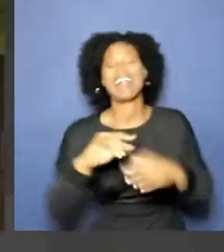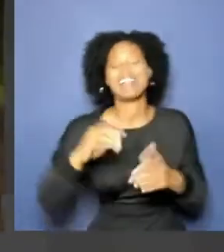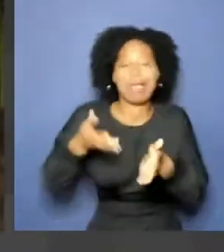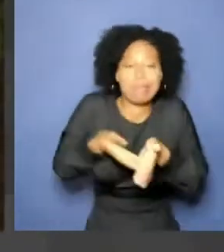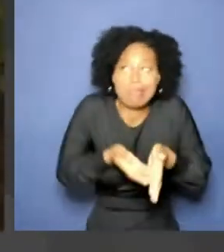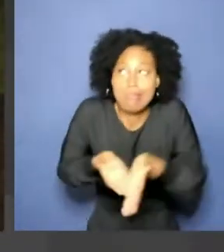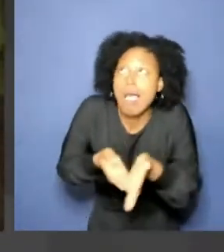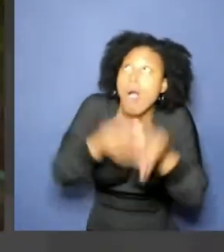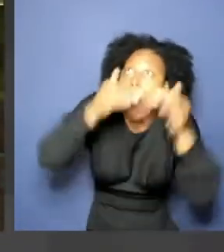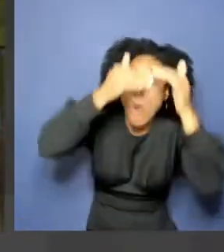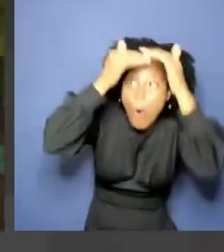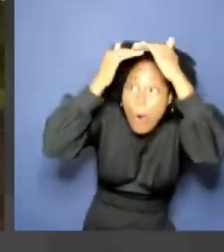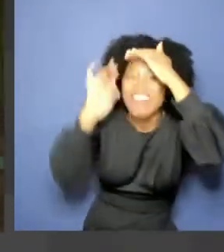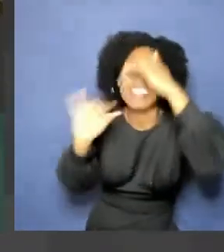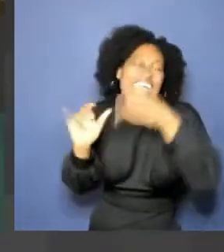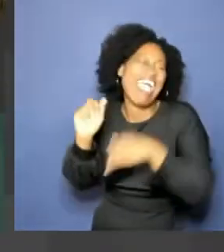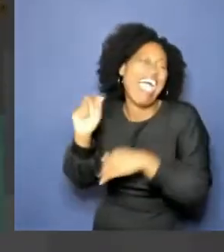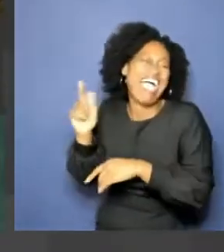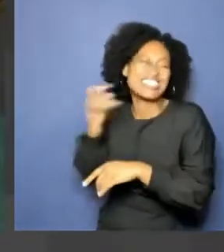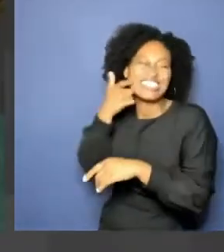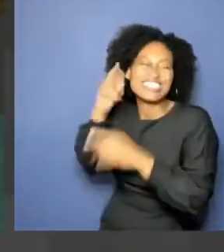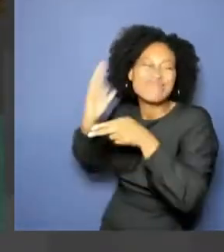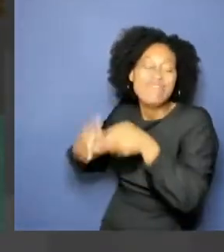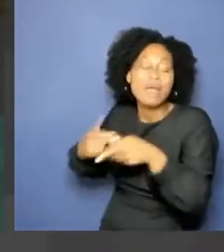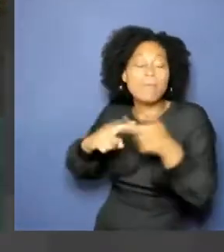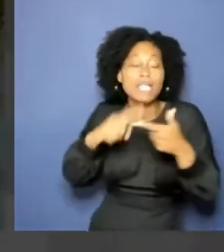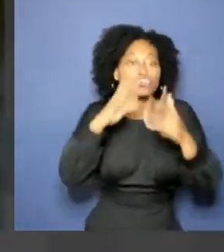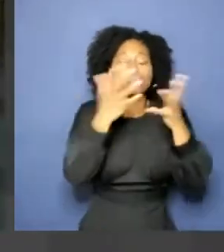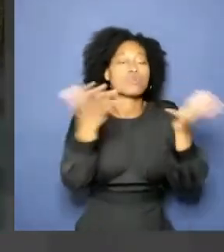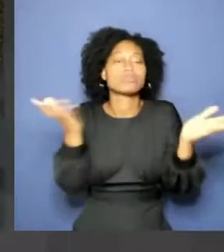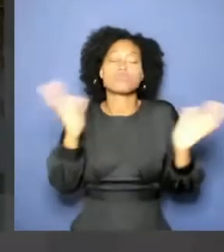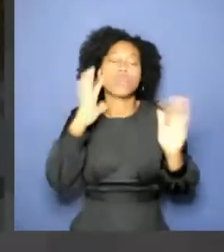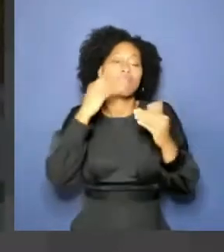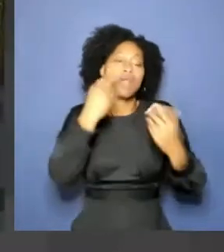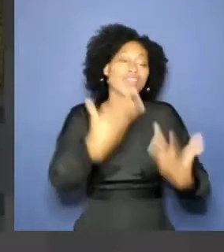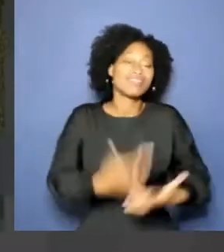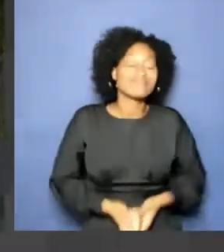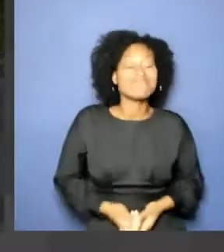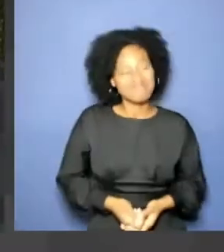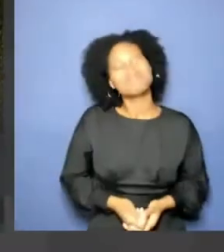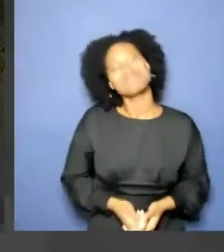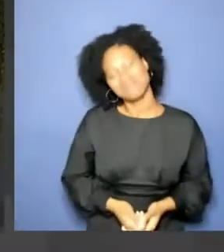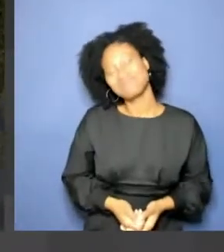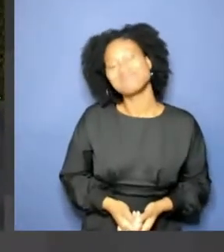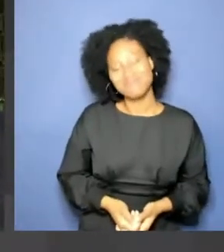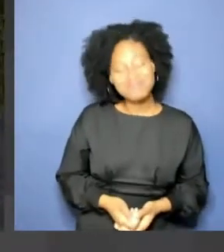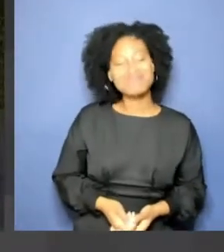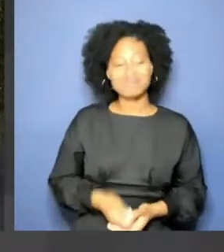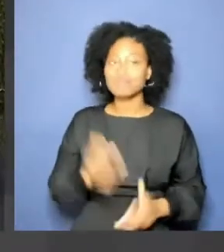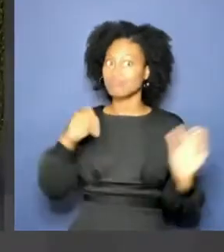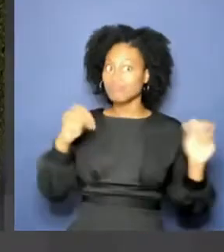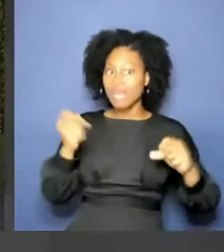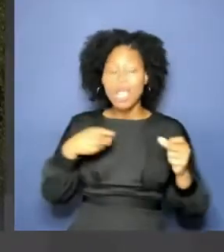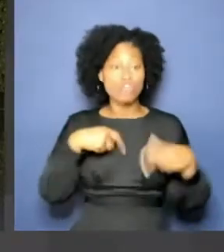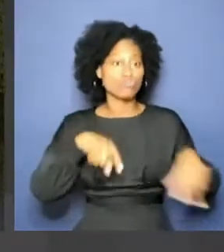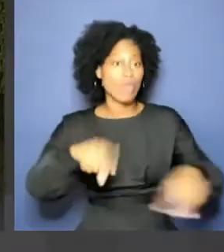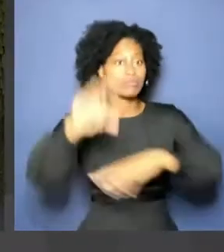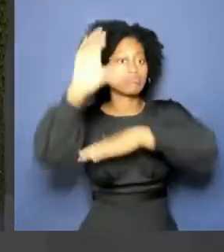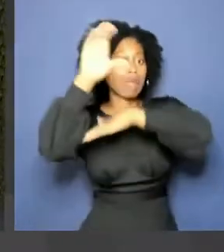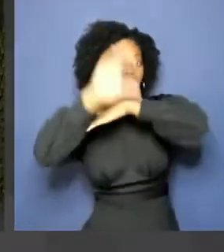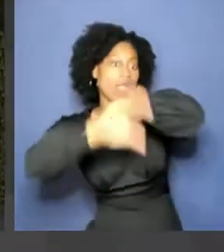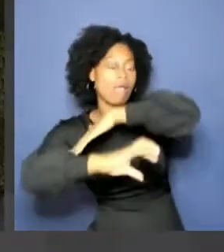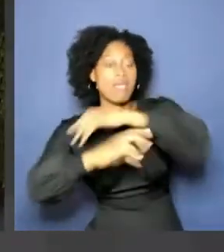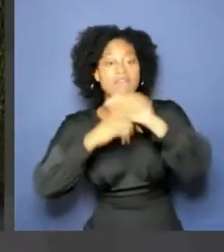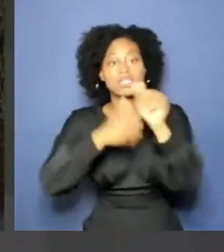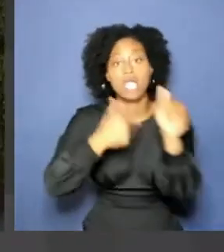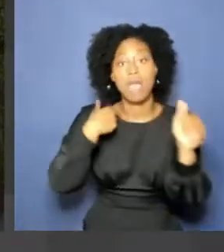just completely surrounded by the awesome beauty of it. It's so beautiful. Oh, and I mean, during sunset, every time I was testing, I would actually